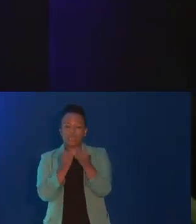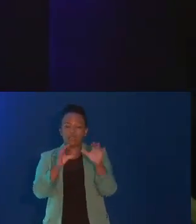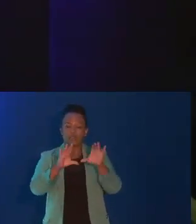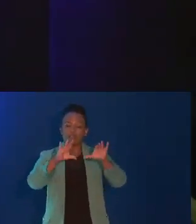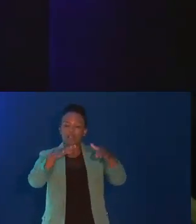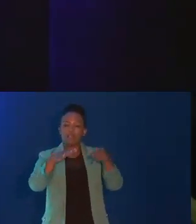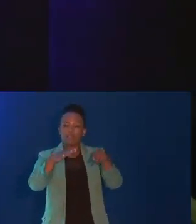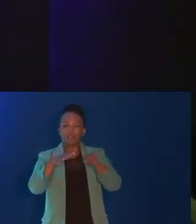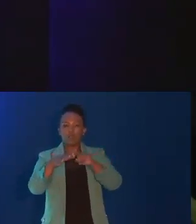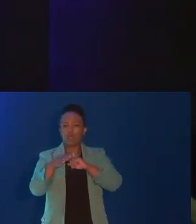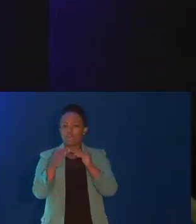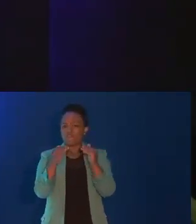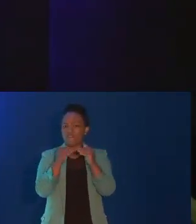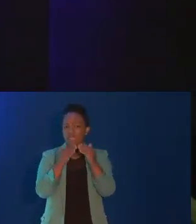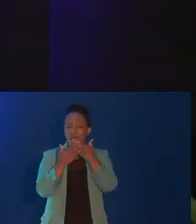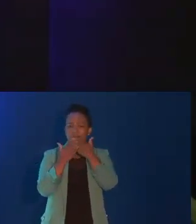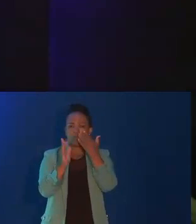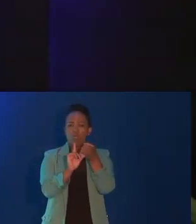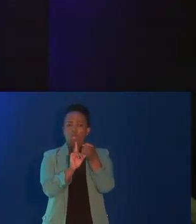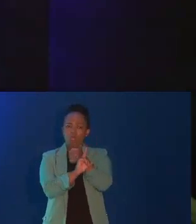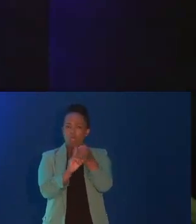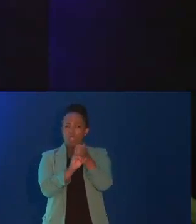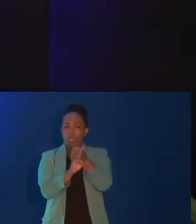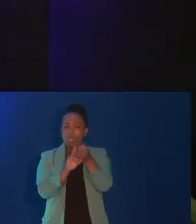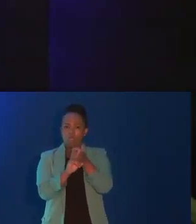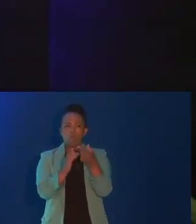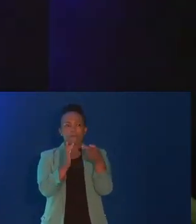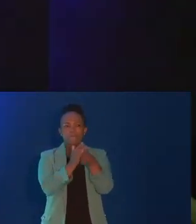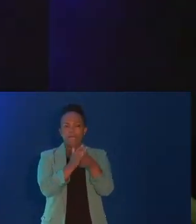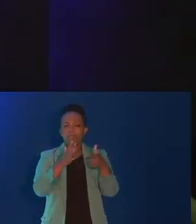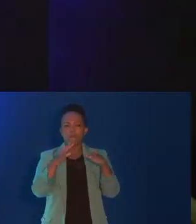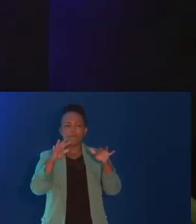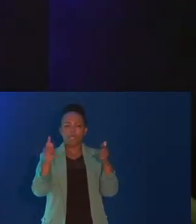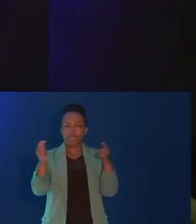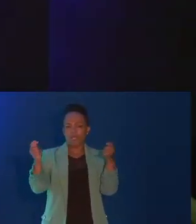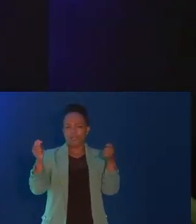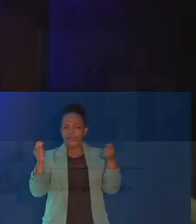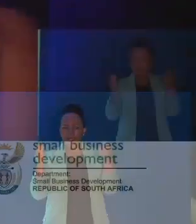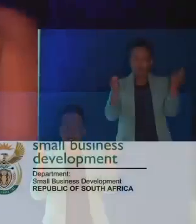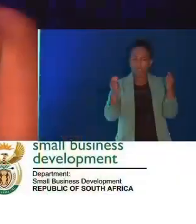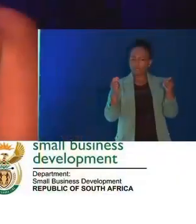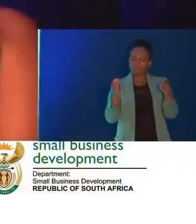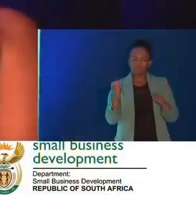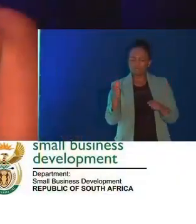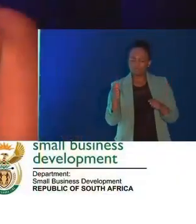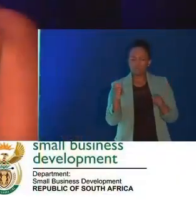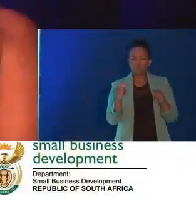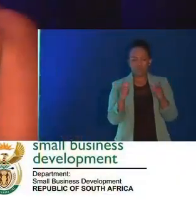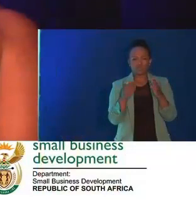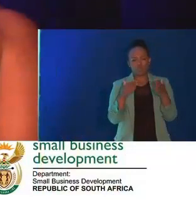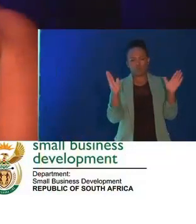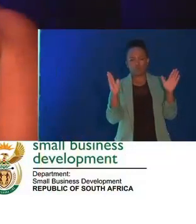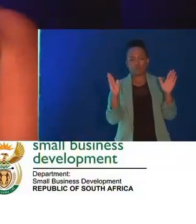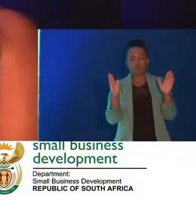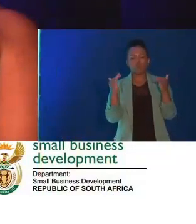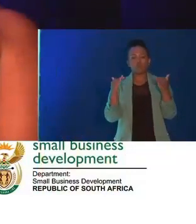unfair exploitation by dominant buyers of their products and services. We are also establishing the Office